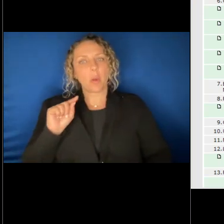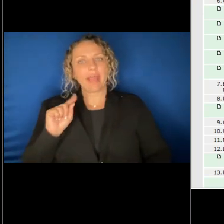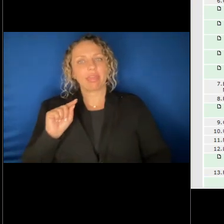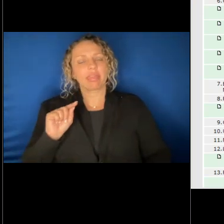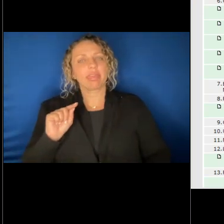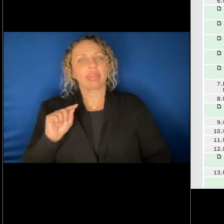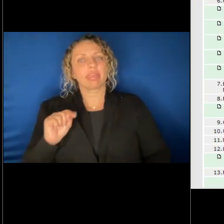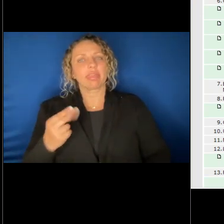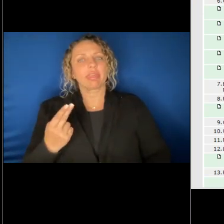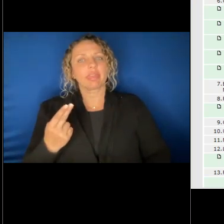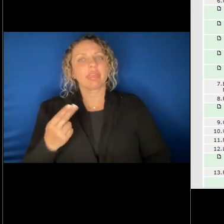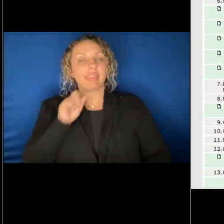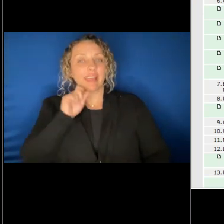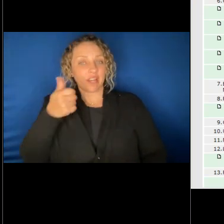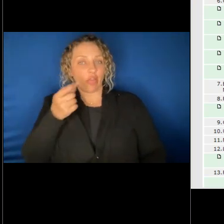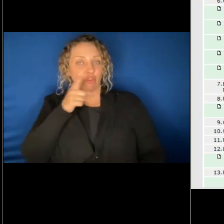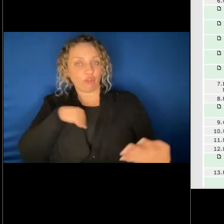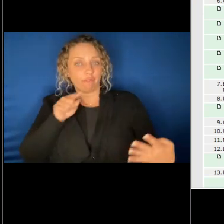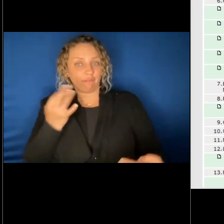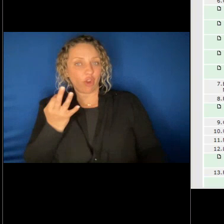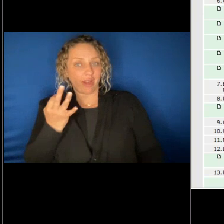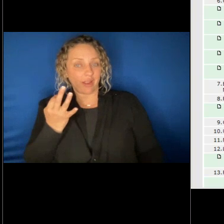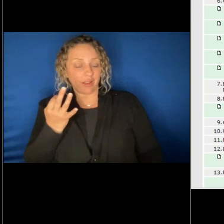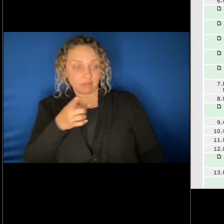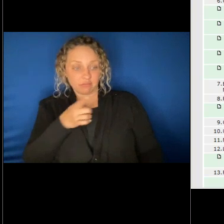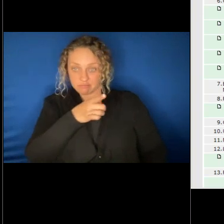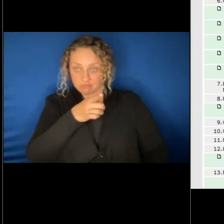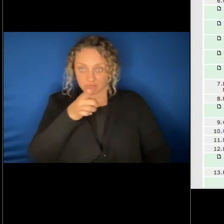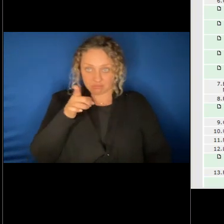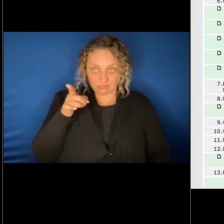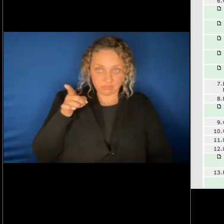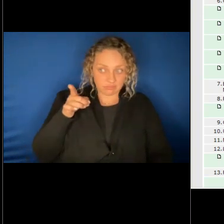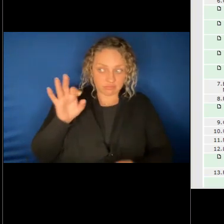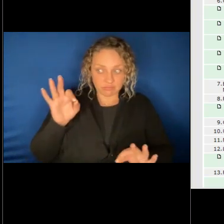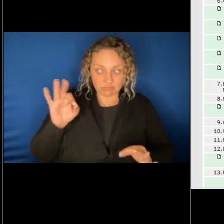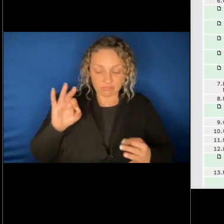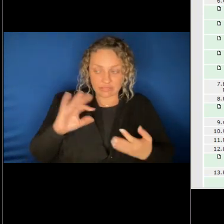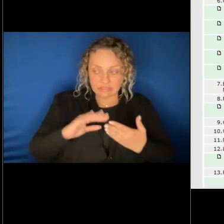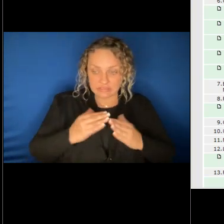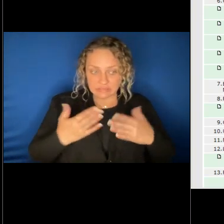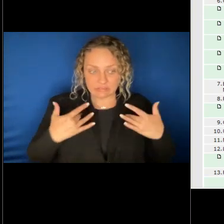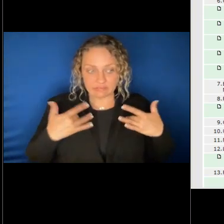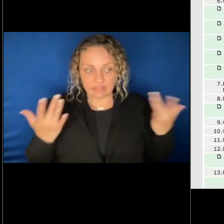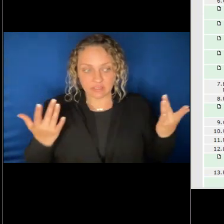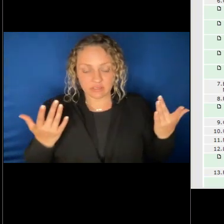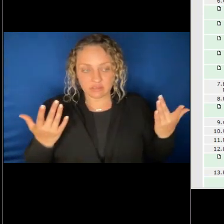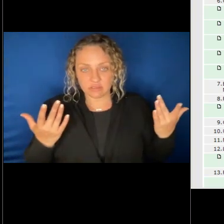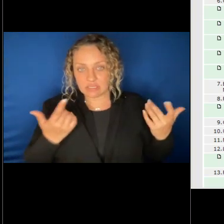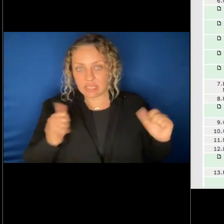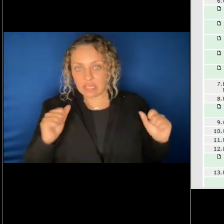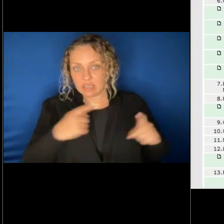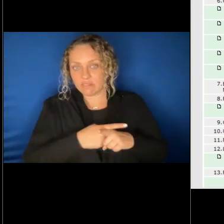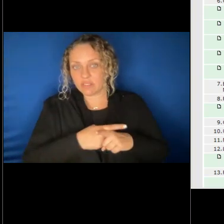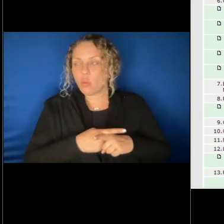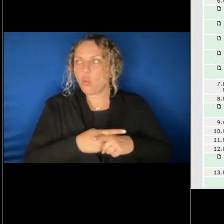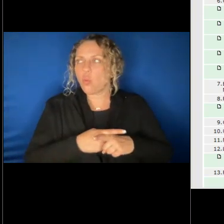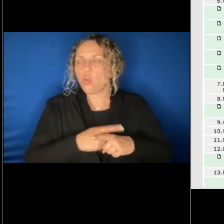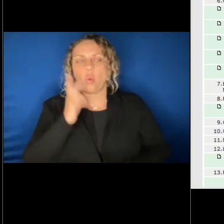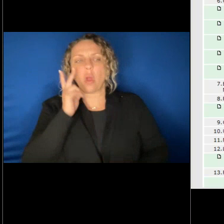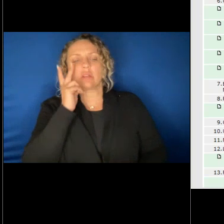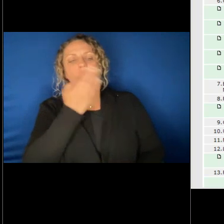also another Friday. That's the following Friday. Do we have any? Yeah, do we have any city events, CRA events? Not that I can Seeing see. none.